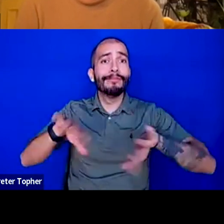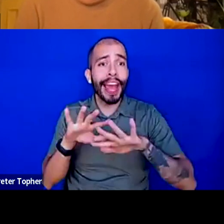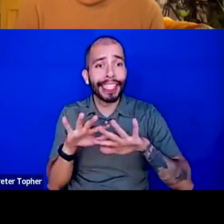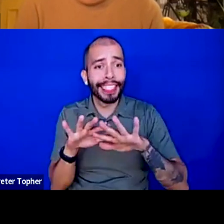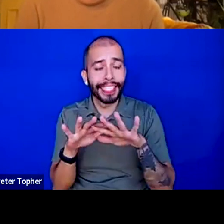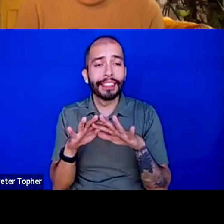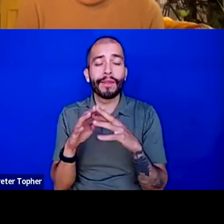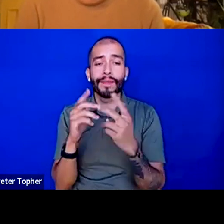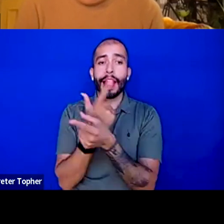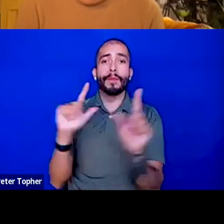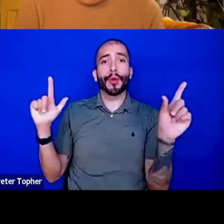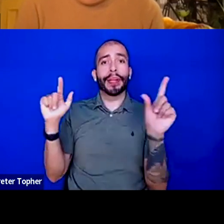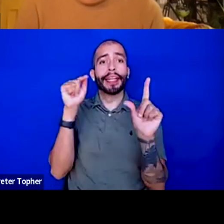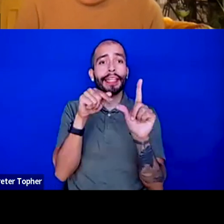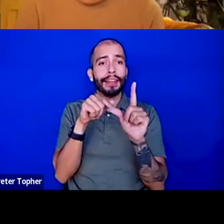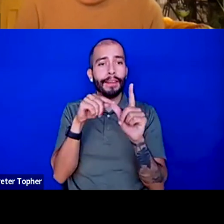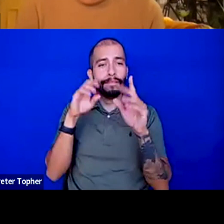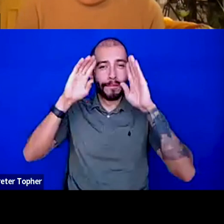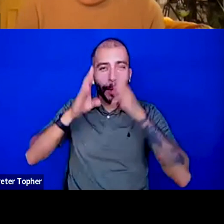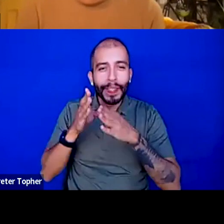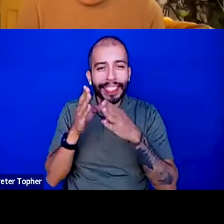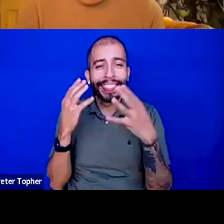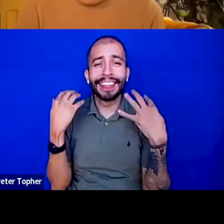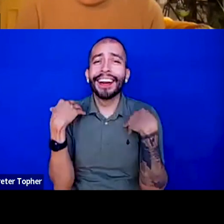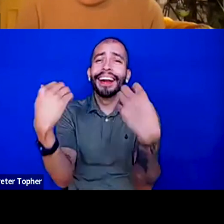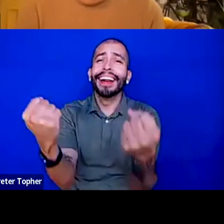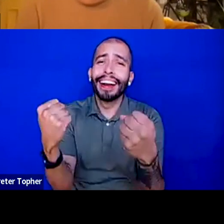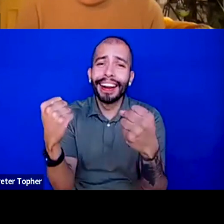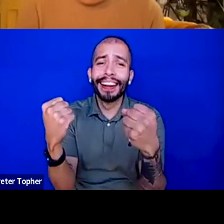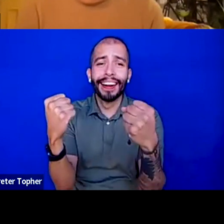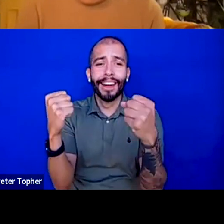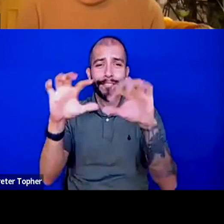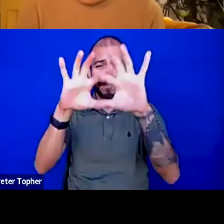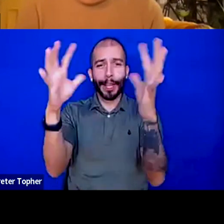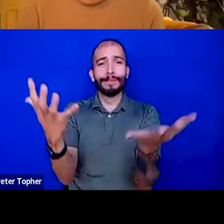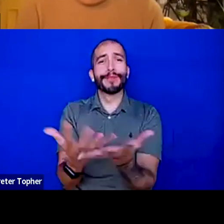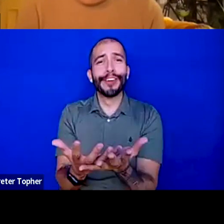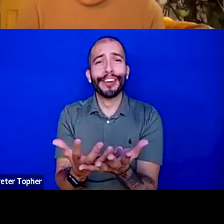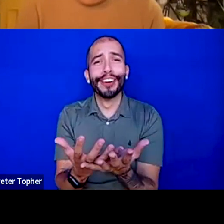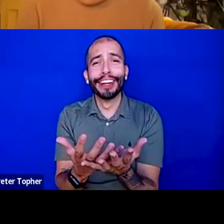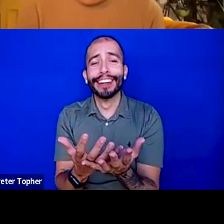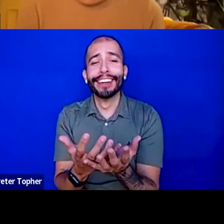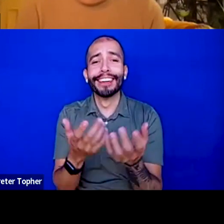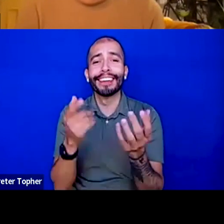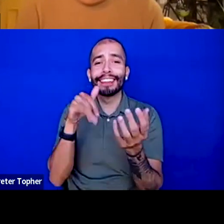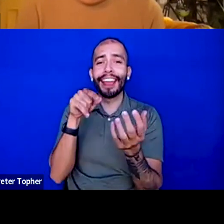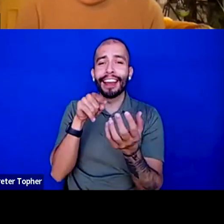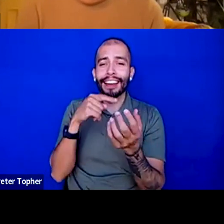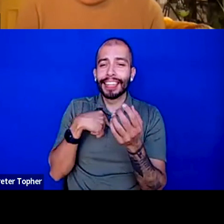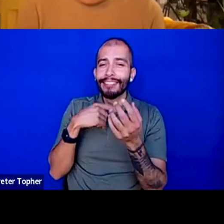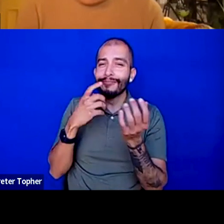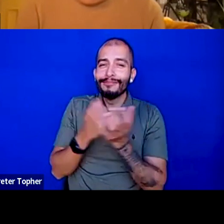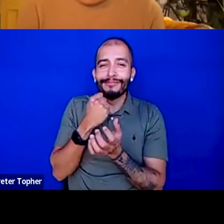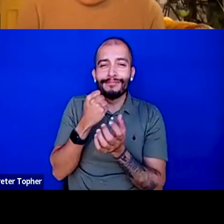framework is a framework that came out of me seeking to navigate the child